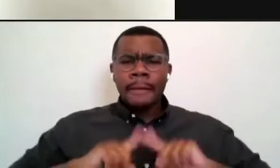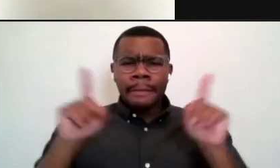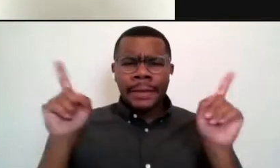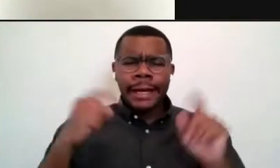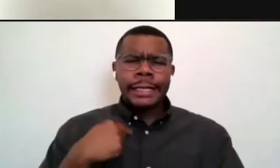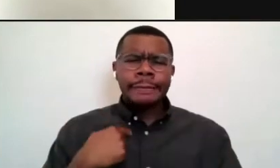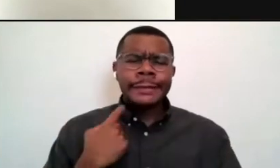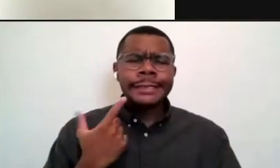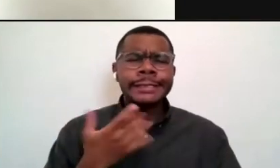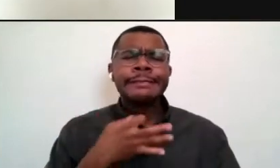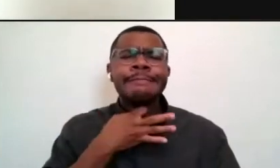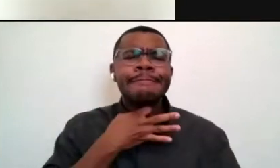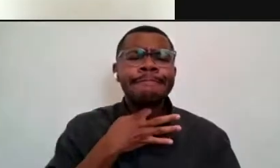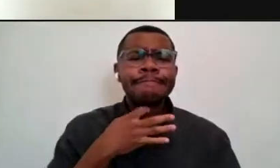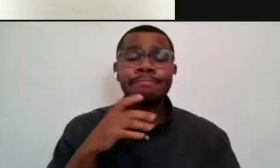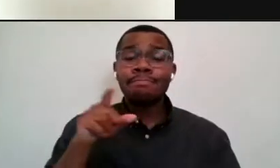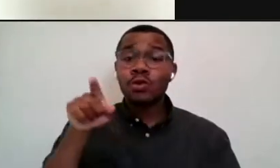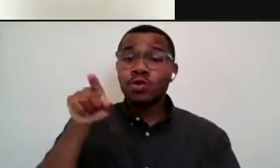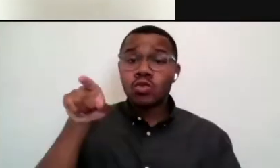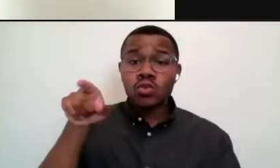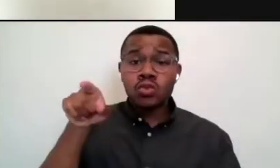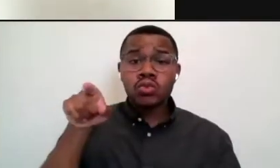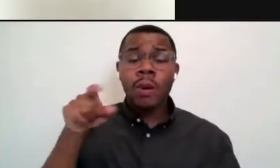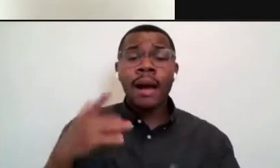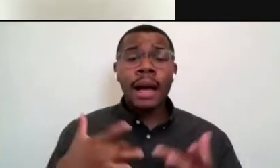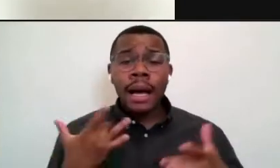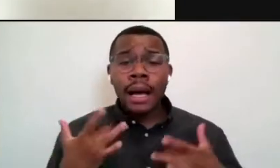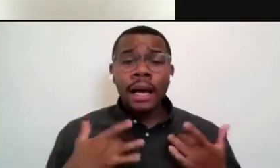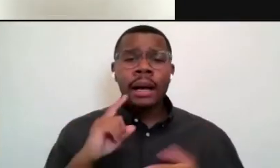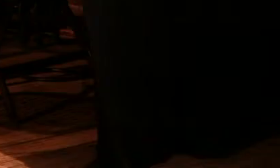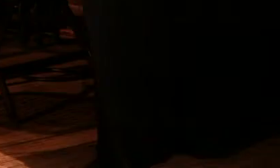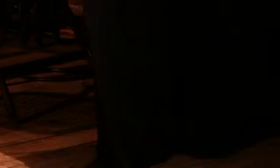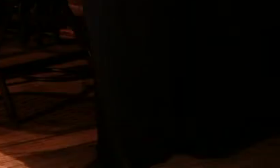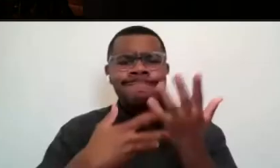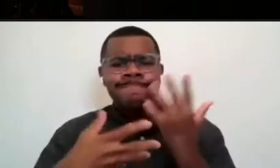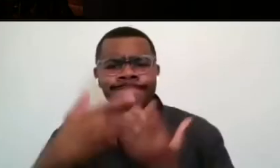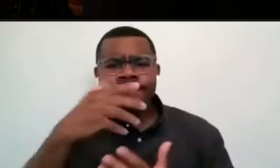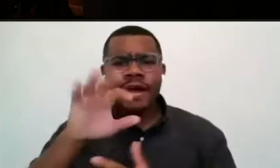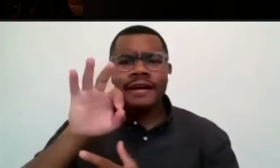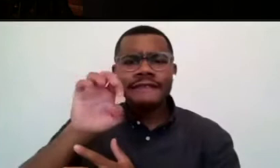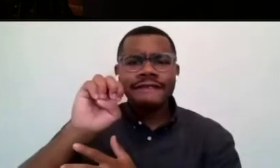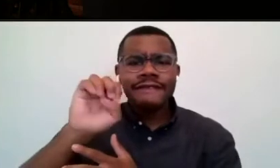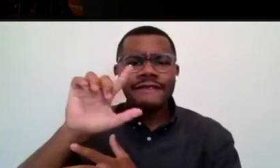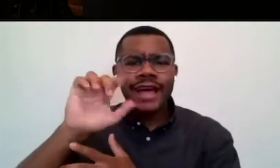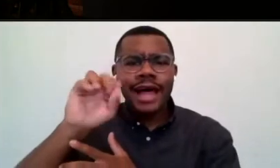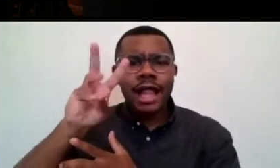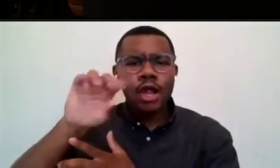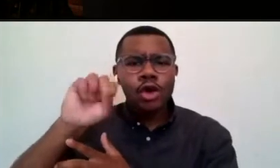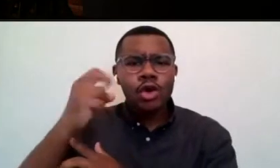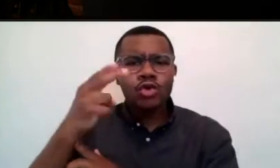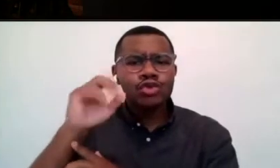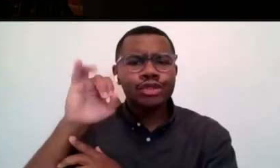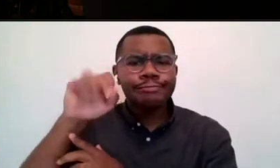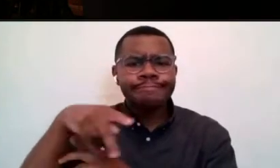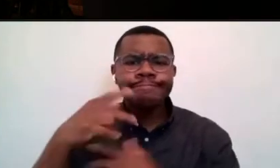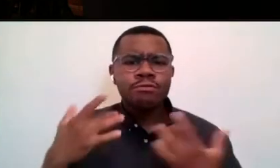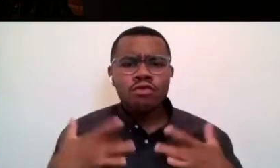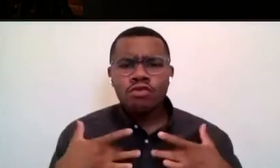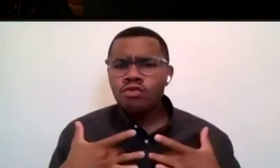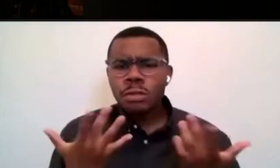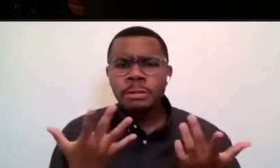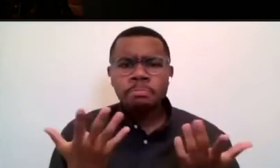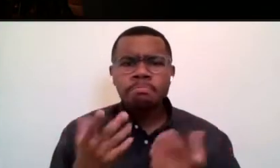you're excited about in terms of your fellowship. Well, it's so magical